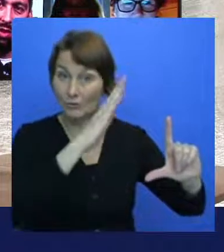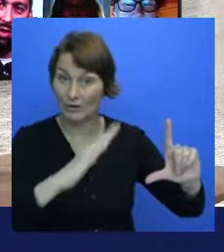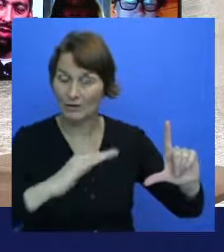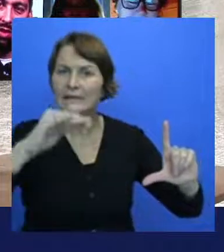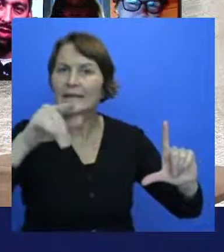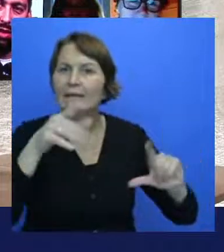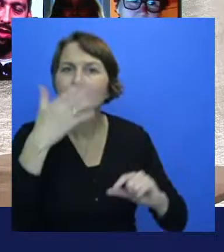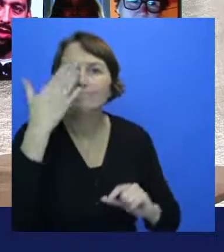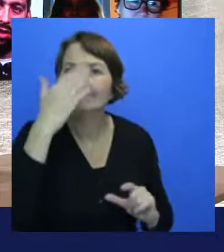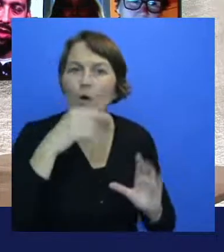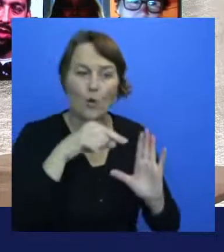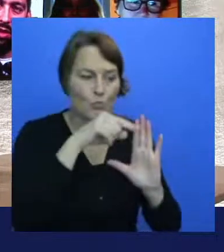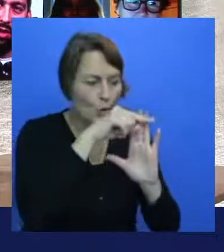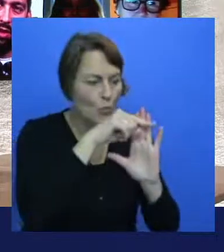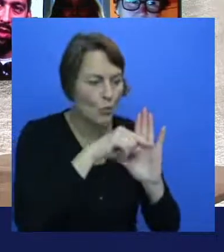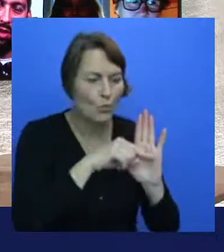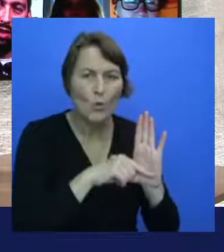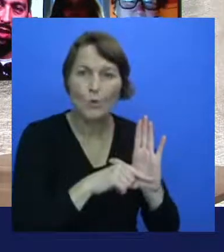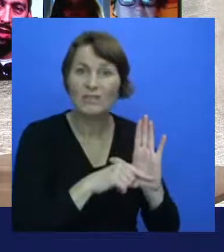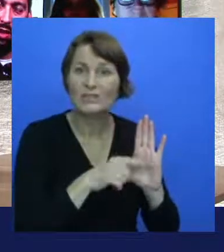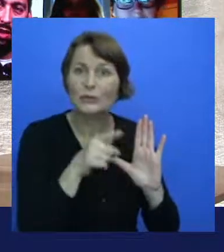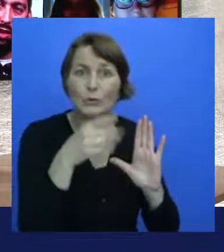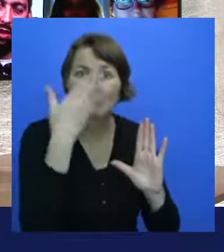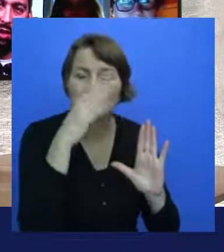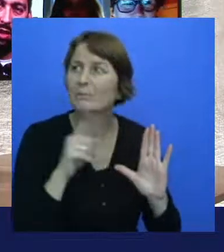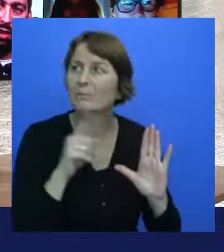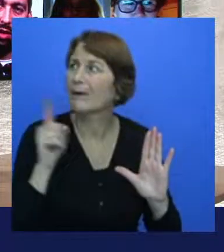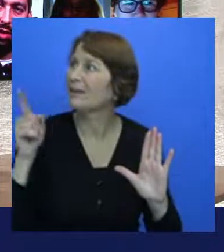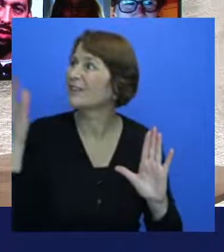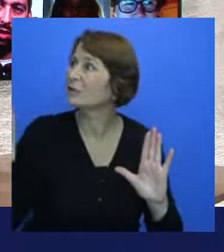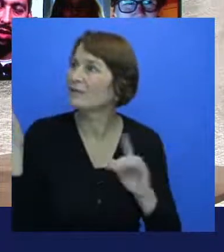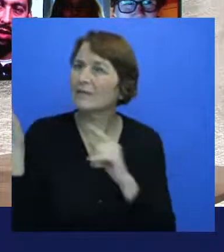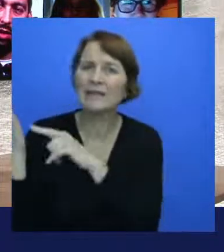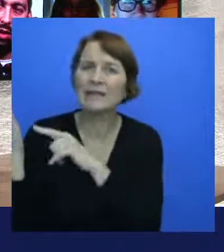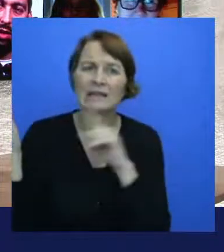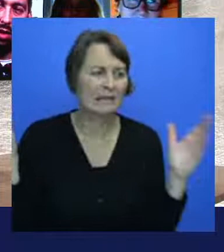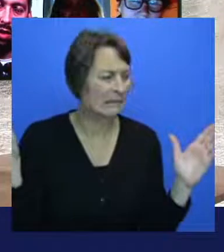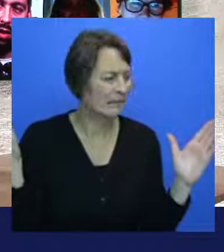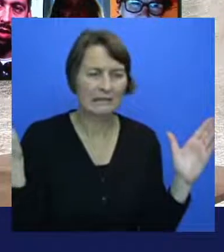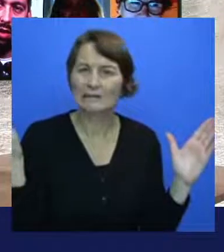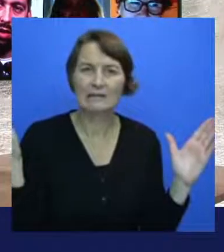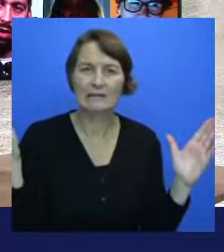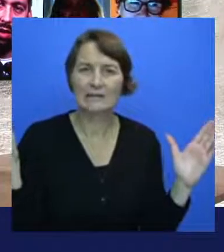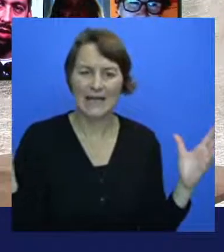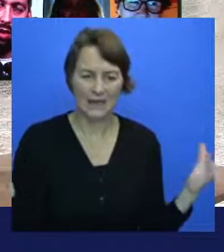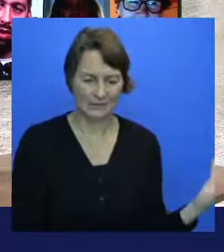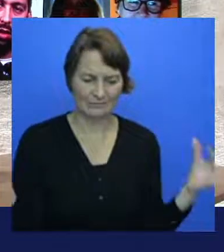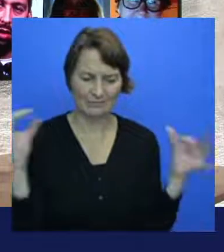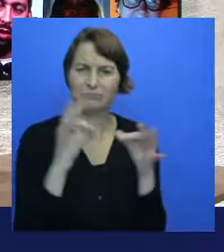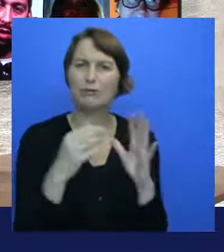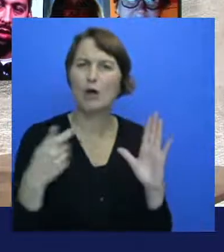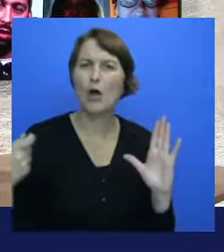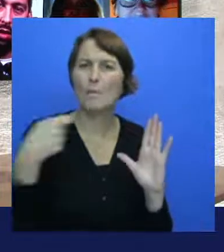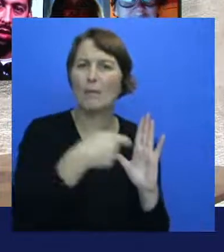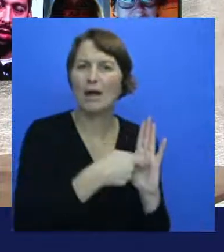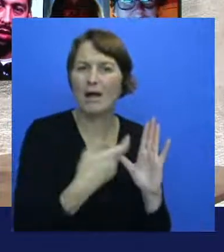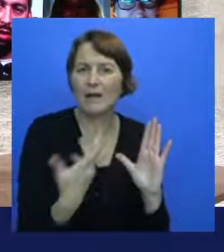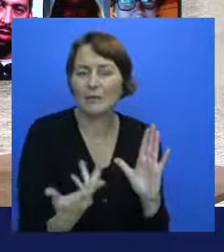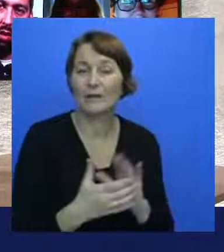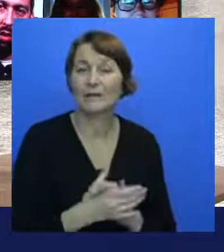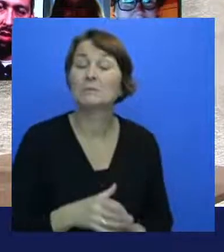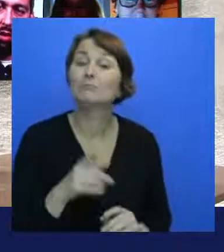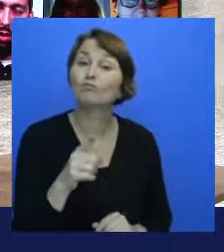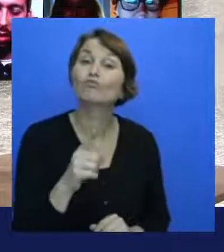a service directly, you don't know which rules you have to apply. Now you can assume that all the services already cover